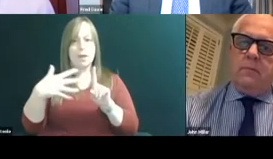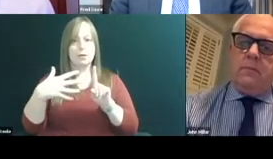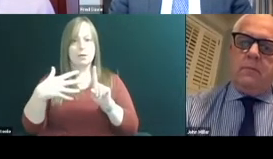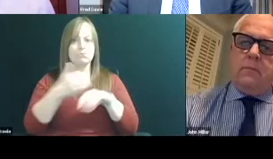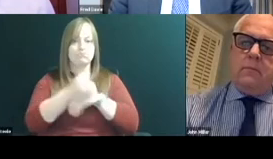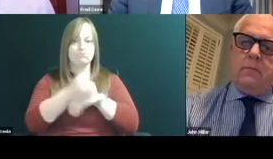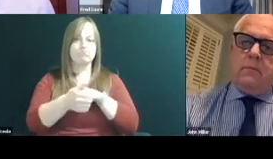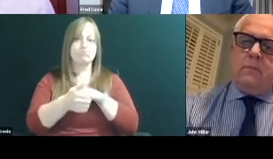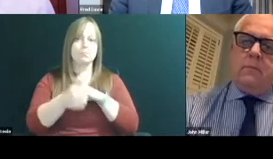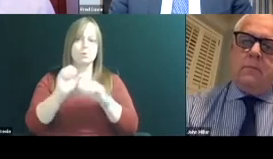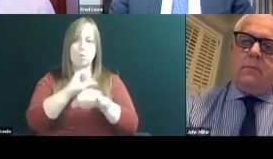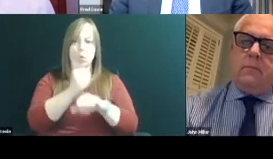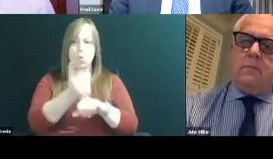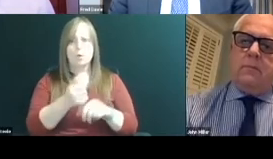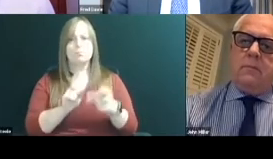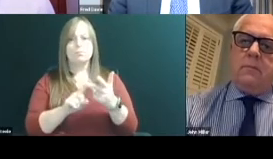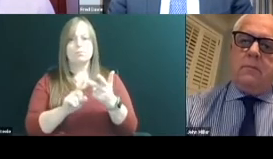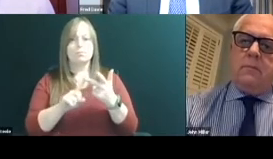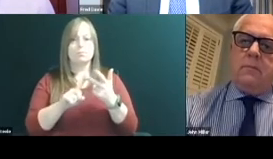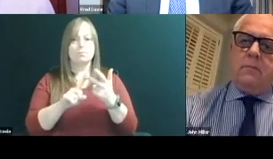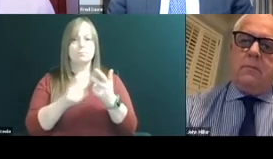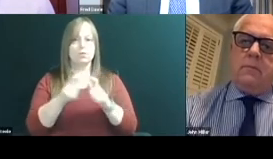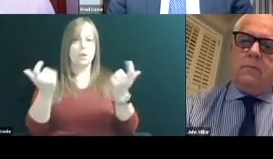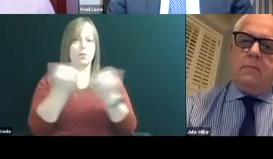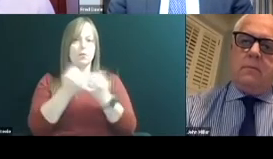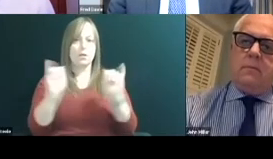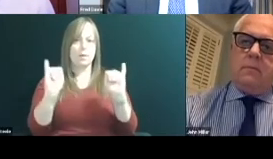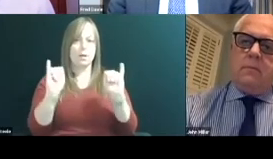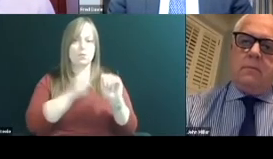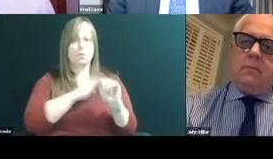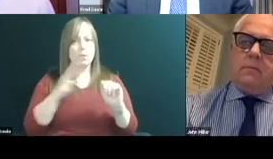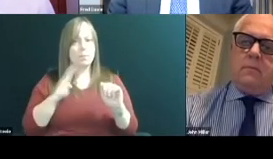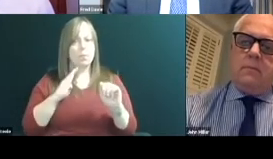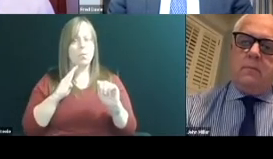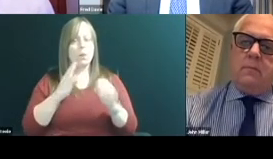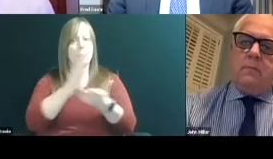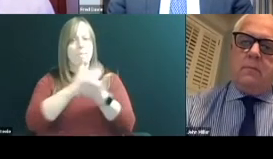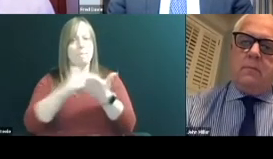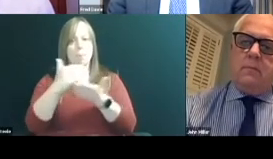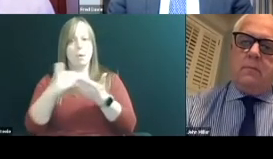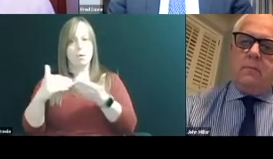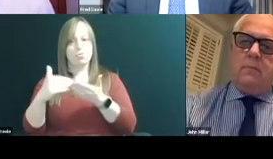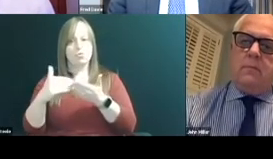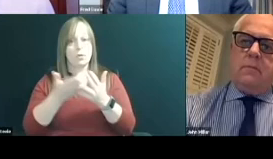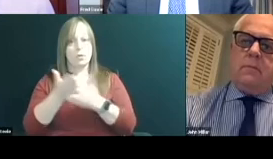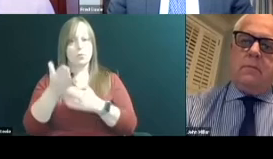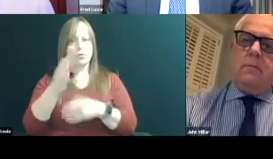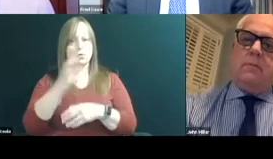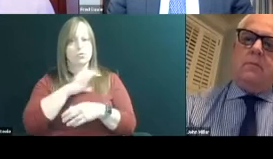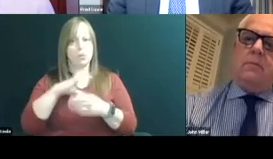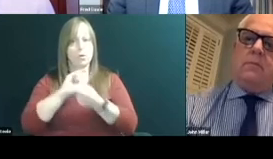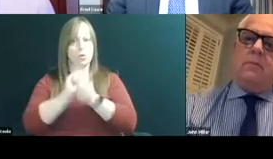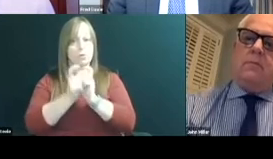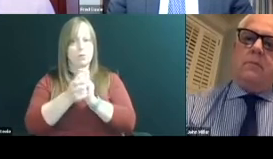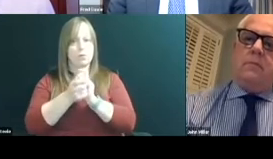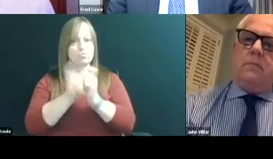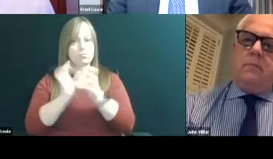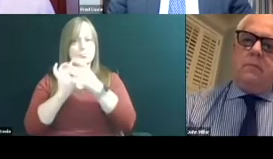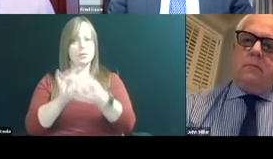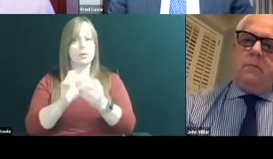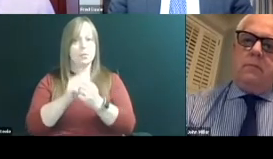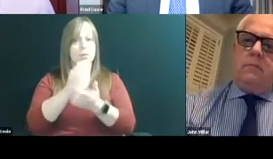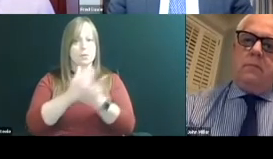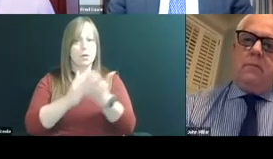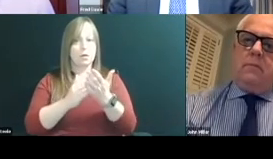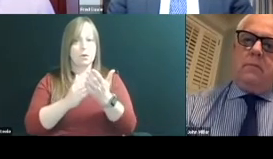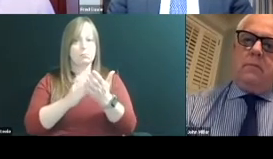authority, greater independence of the board, and then a budget through charter revision is tied to some